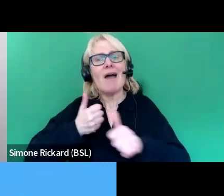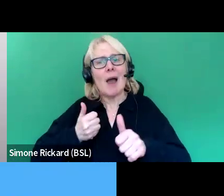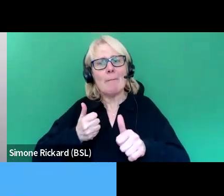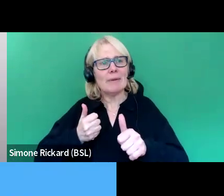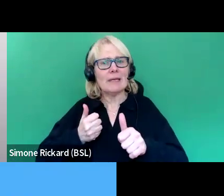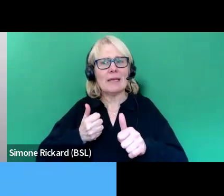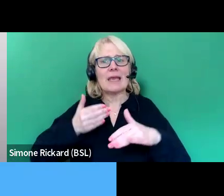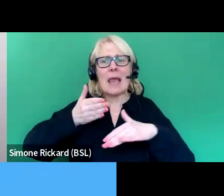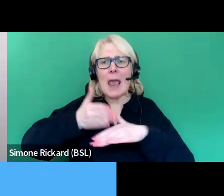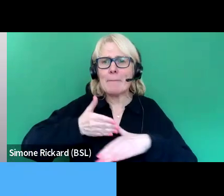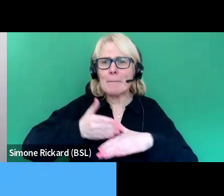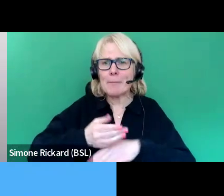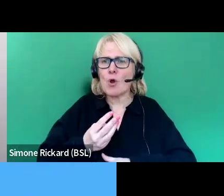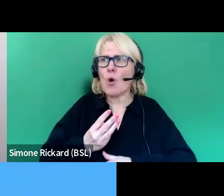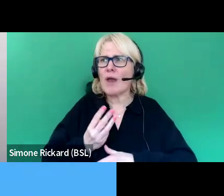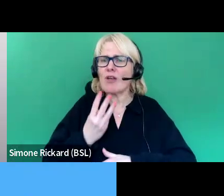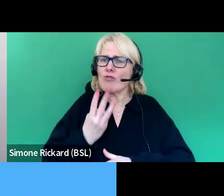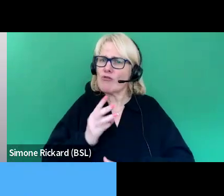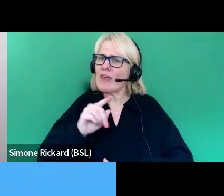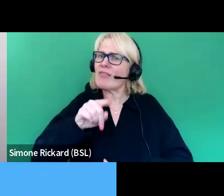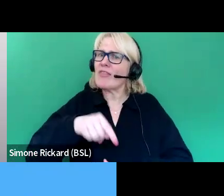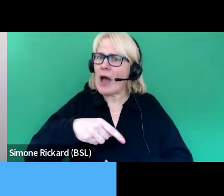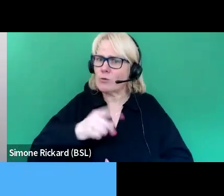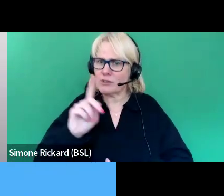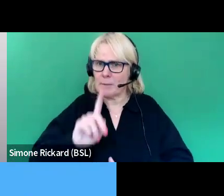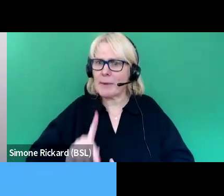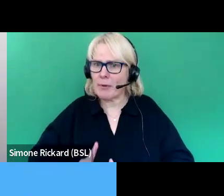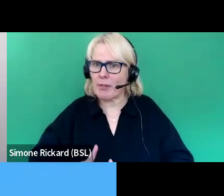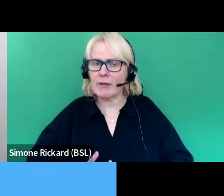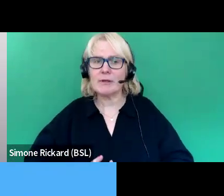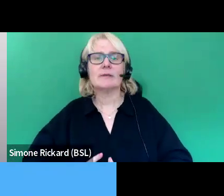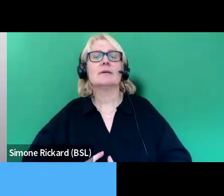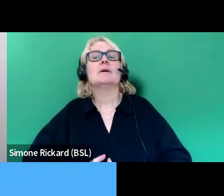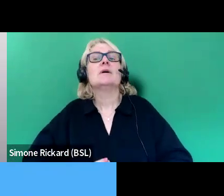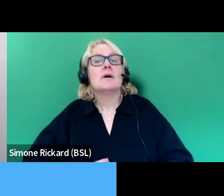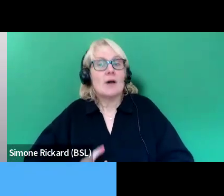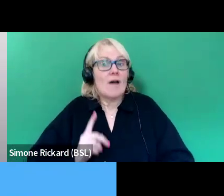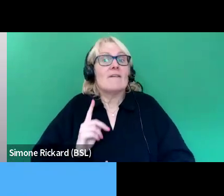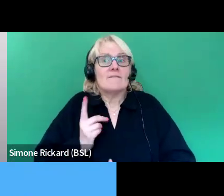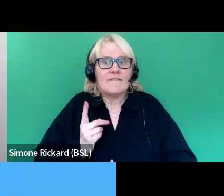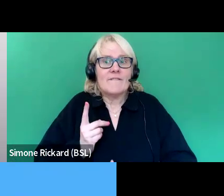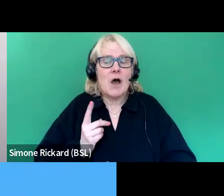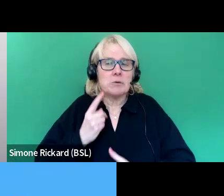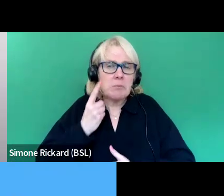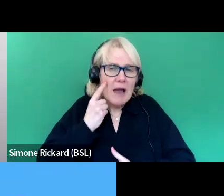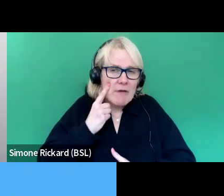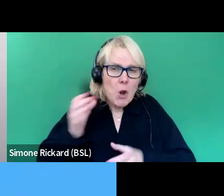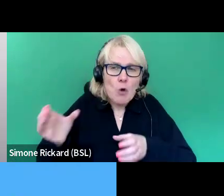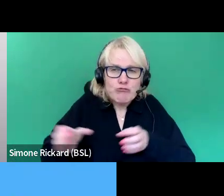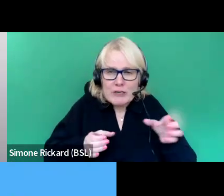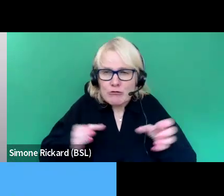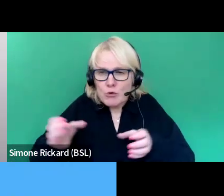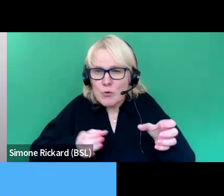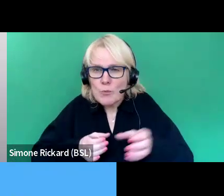a, you know, it was a big task to get to leader stage. Firstly, we really looked at the recruitment process from